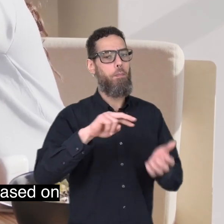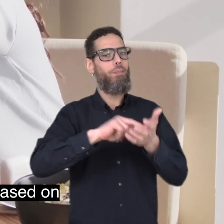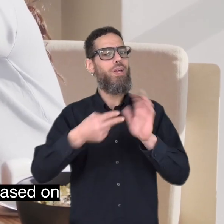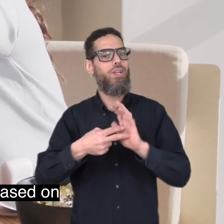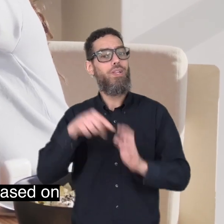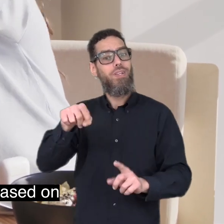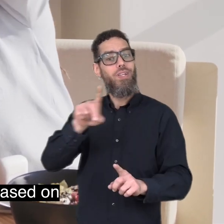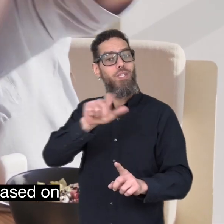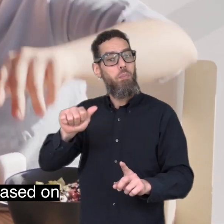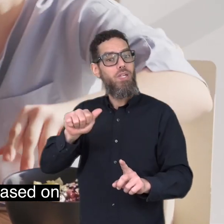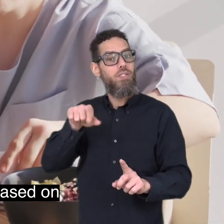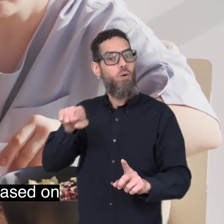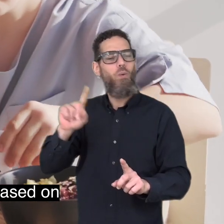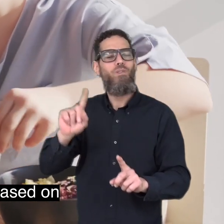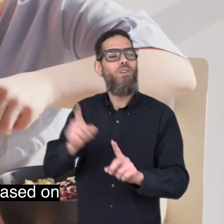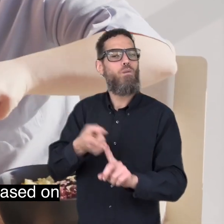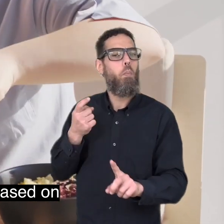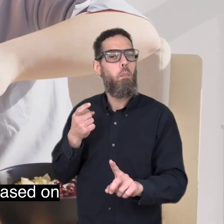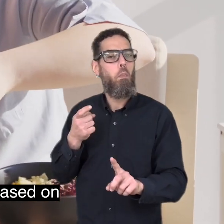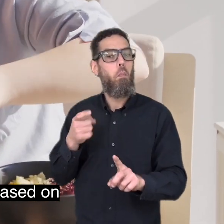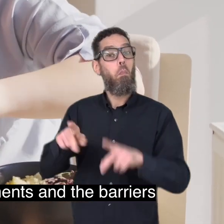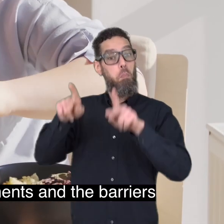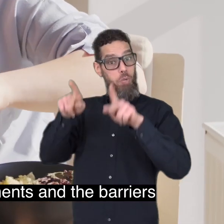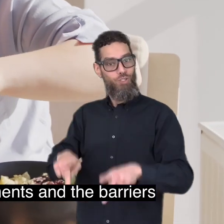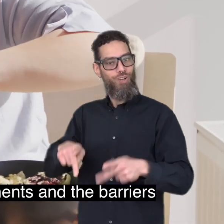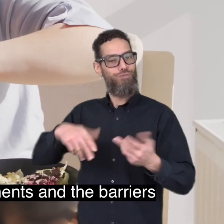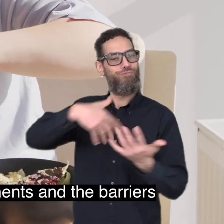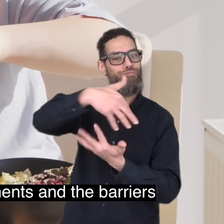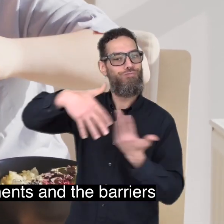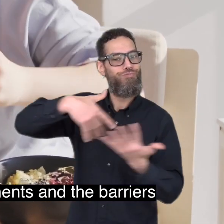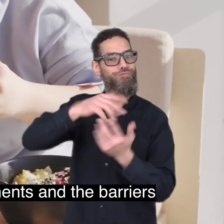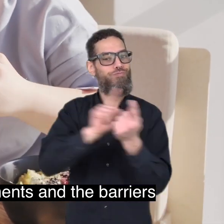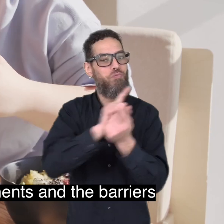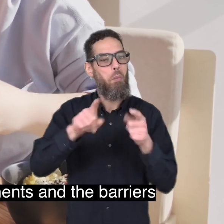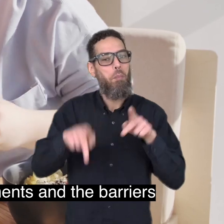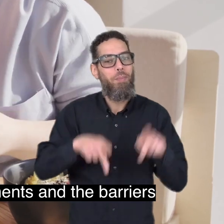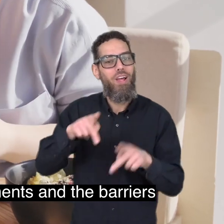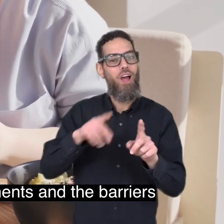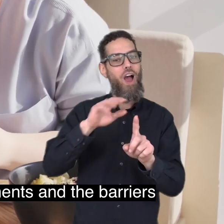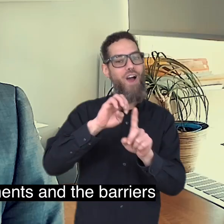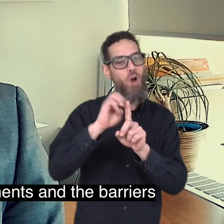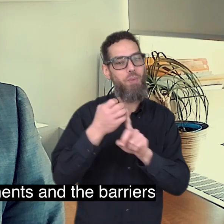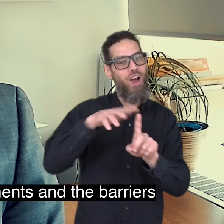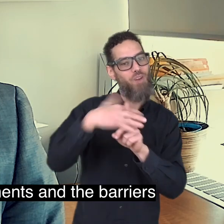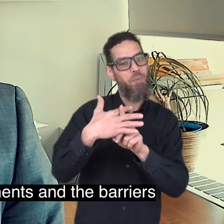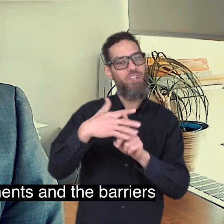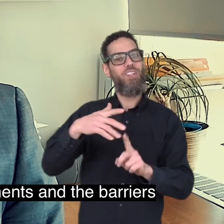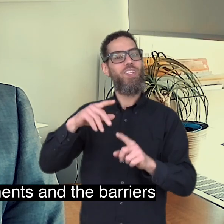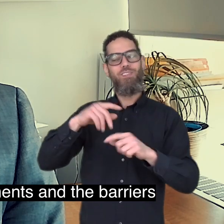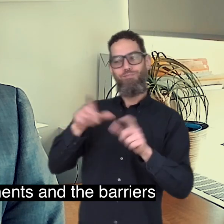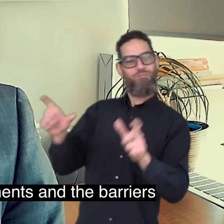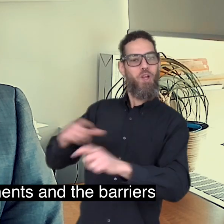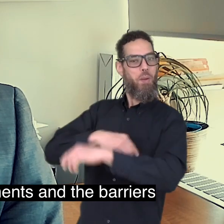means that disability is determined based on the interaction between the person and their environments and the barriers